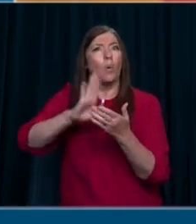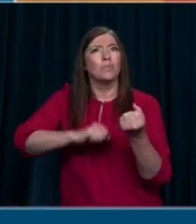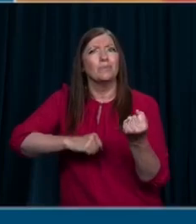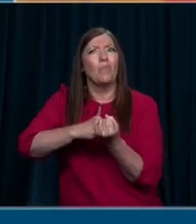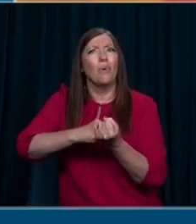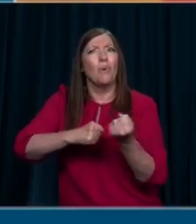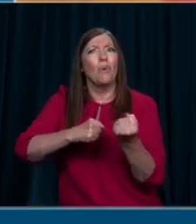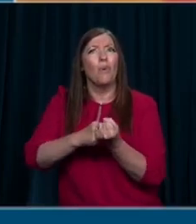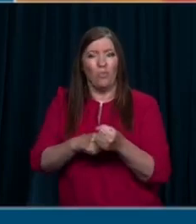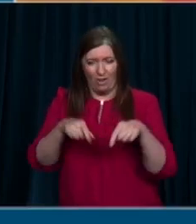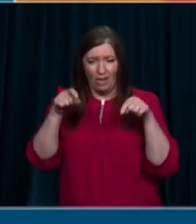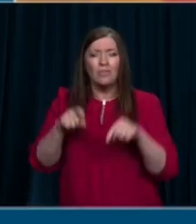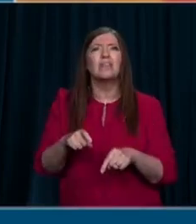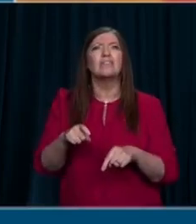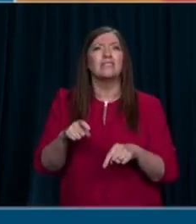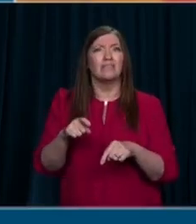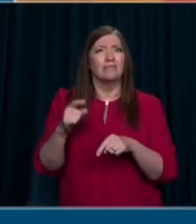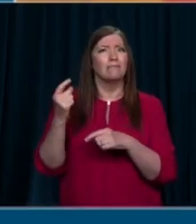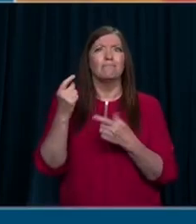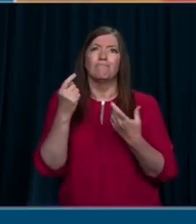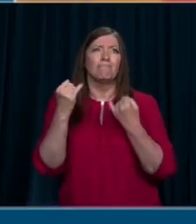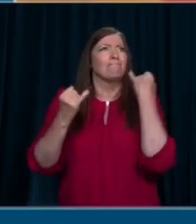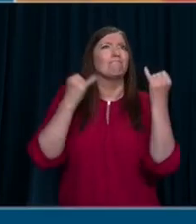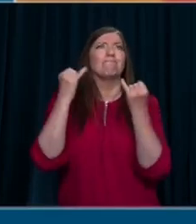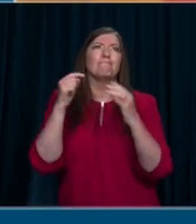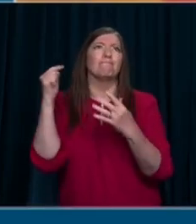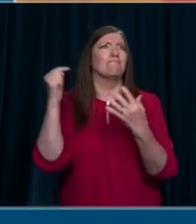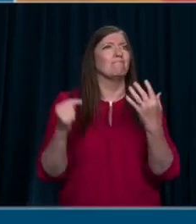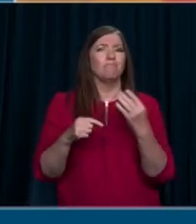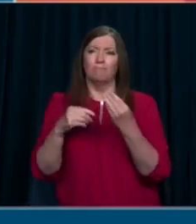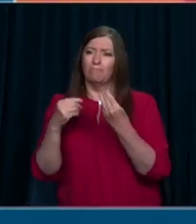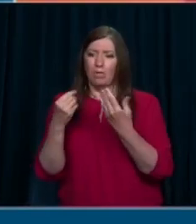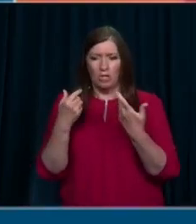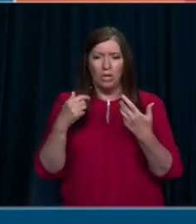There is a movement behind my campaign. Be a part of it. Thank you.